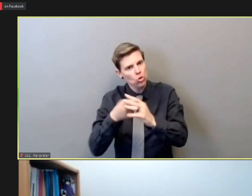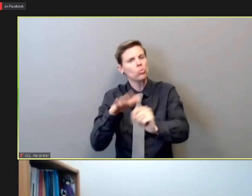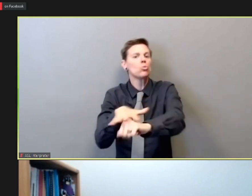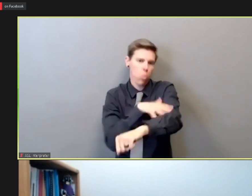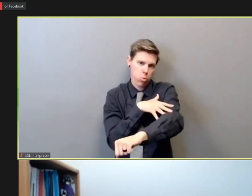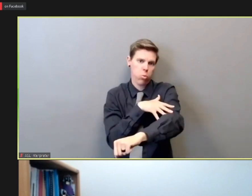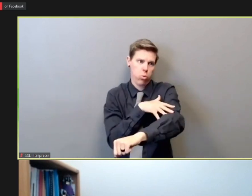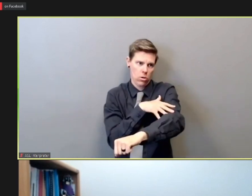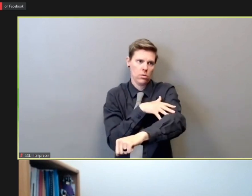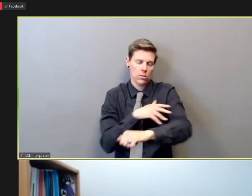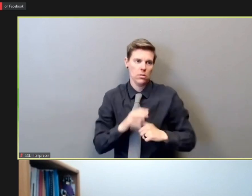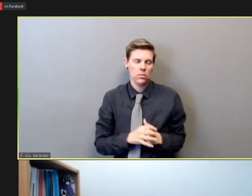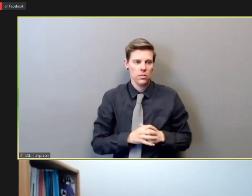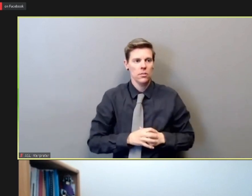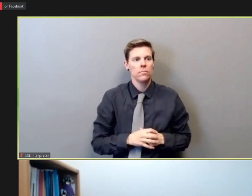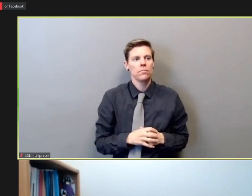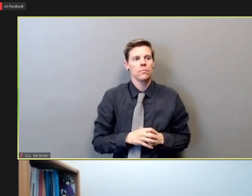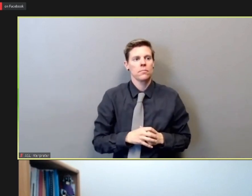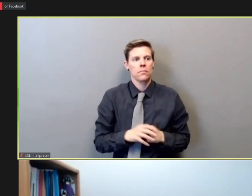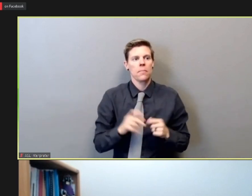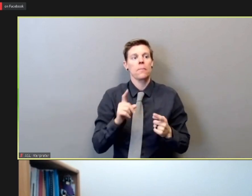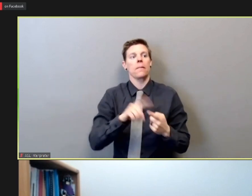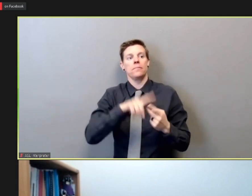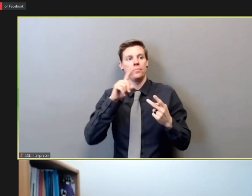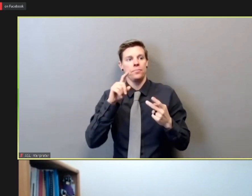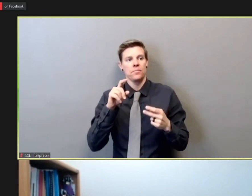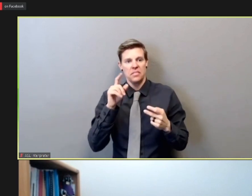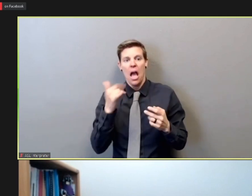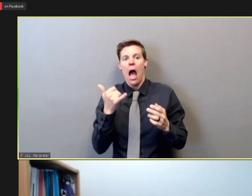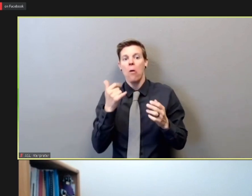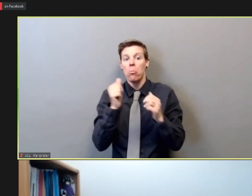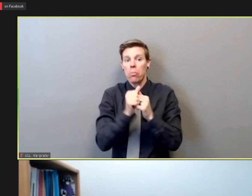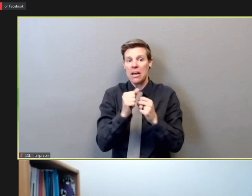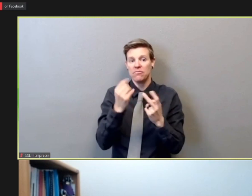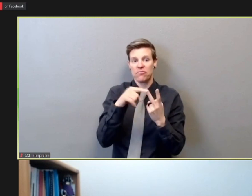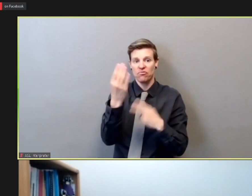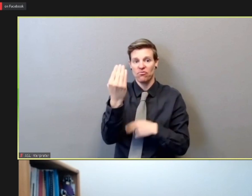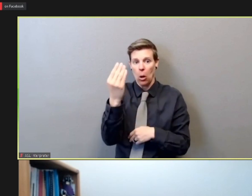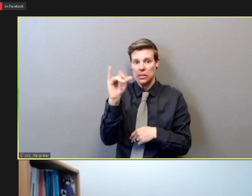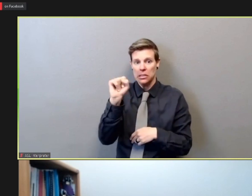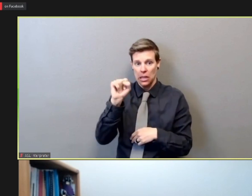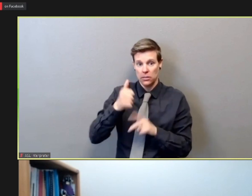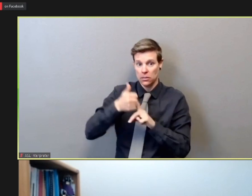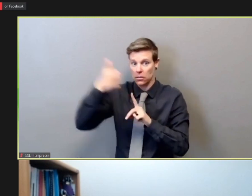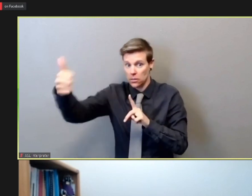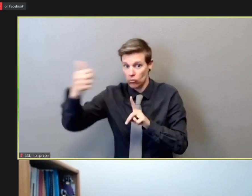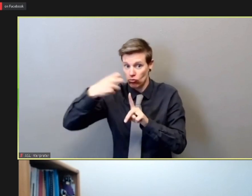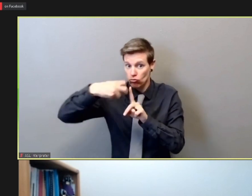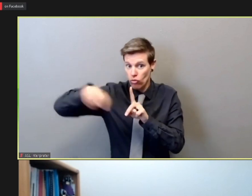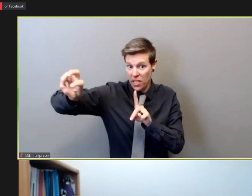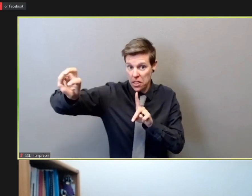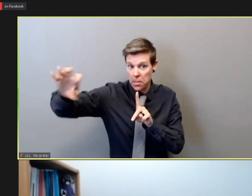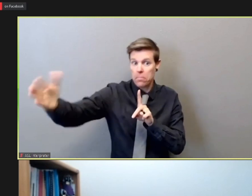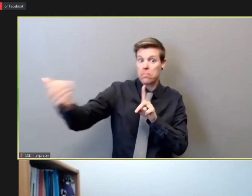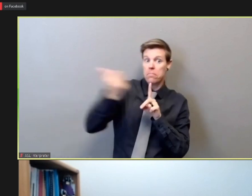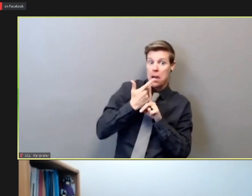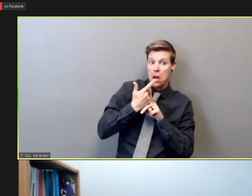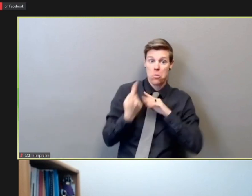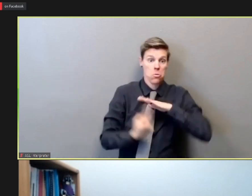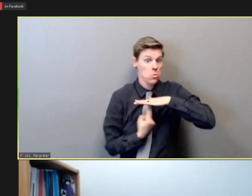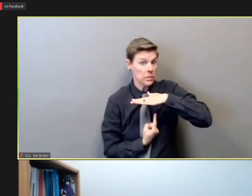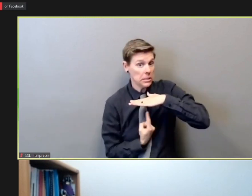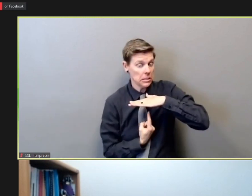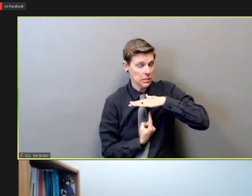In terms of the 14-day quarantine, we have a world expert here on the value of quarantine. And I know you're talking, Ryan, about